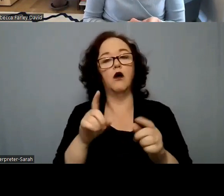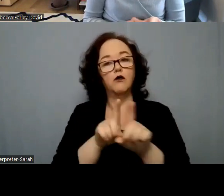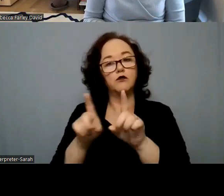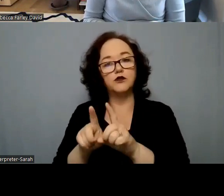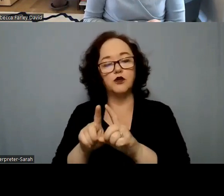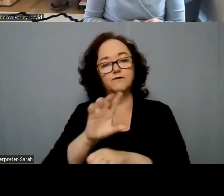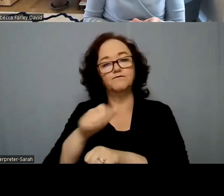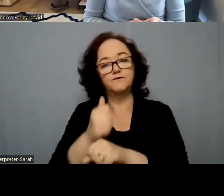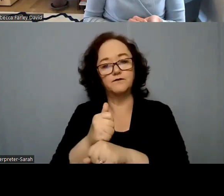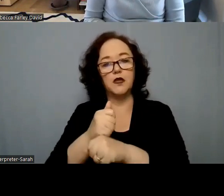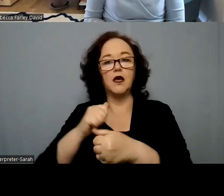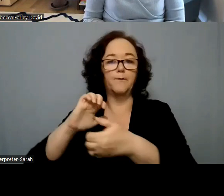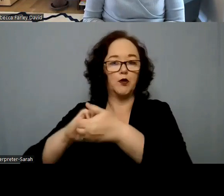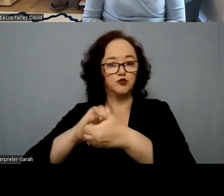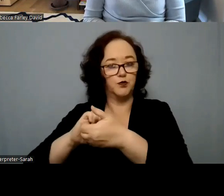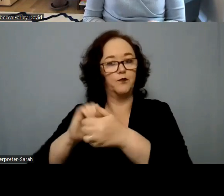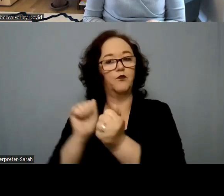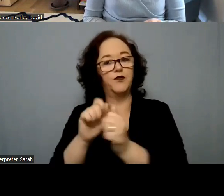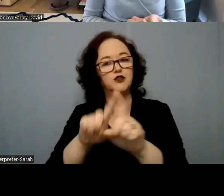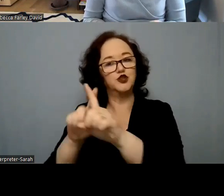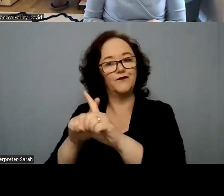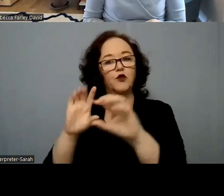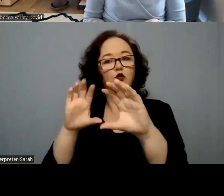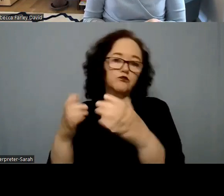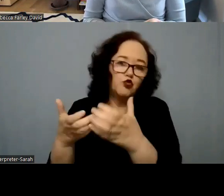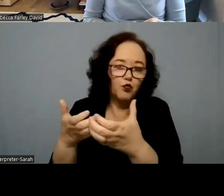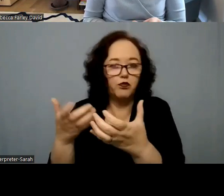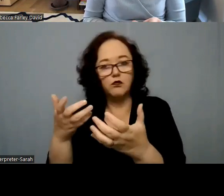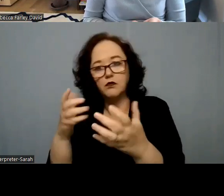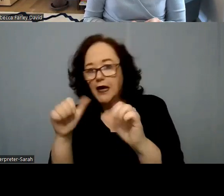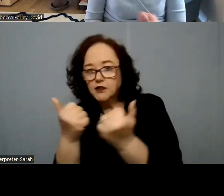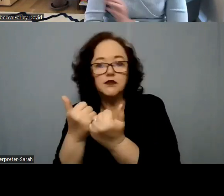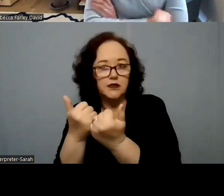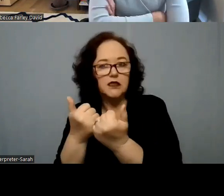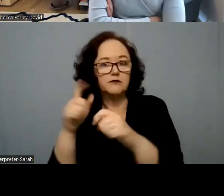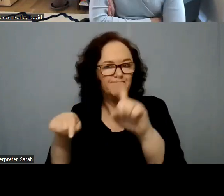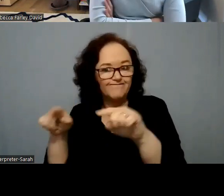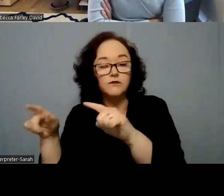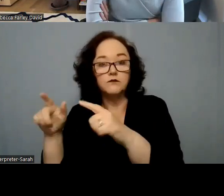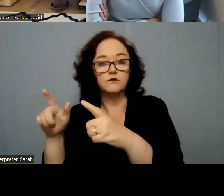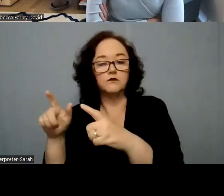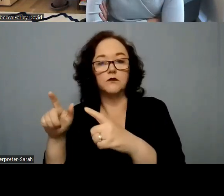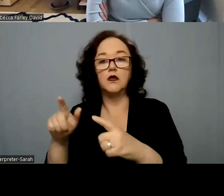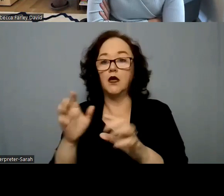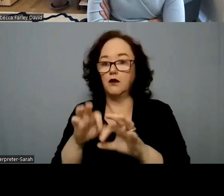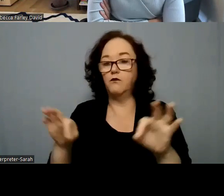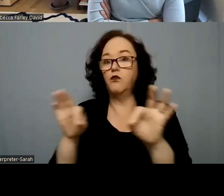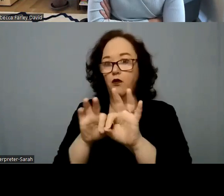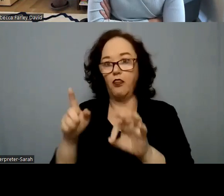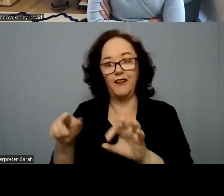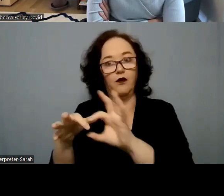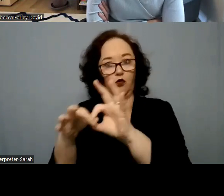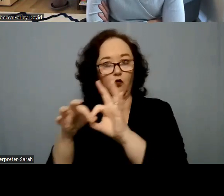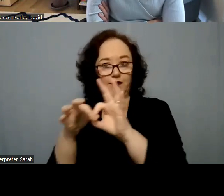other groups or agencies in order to make sure that they are coordinating care